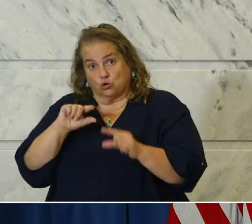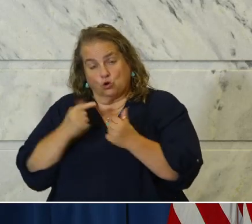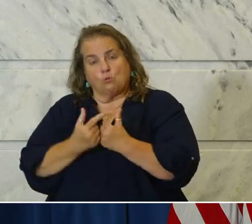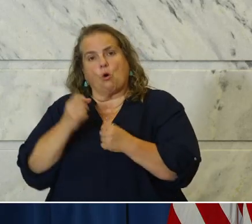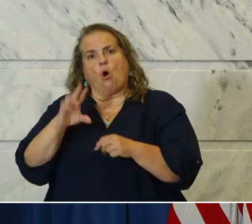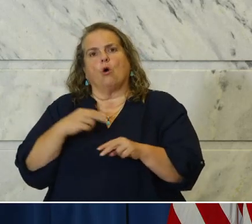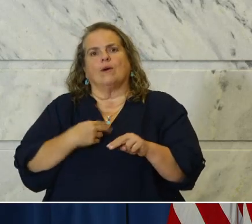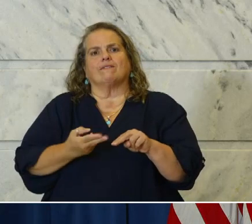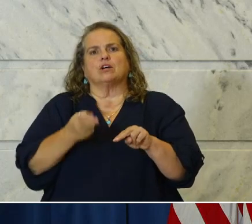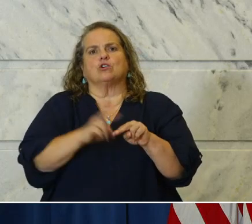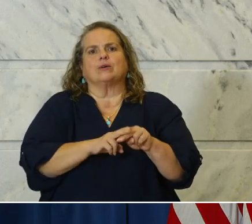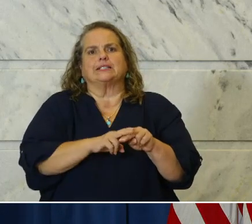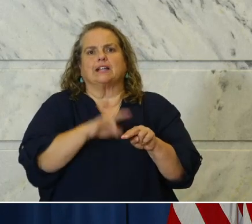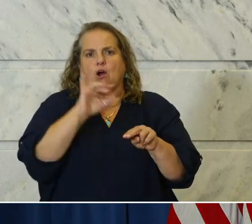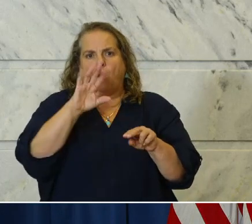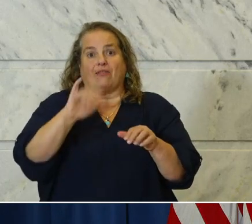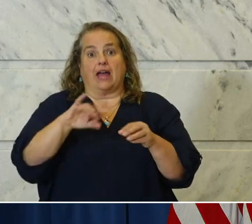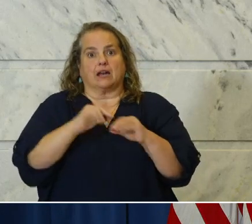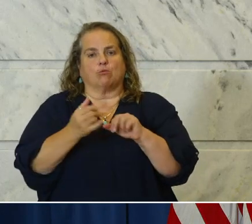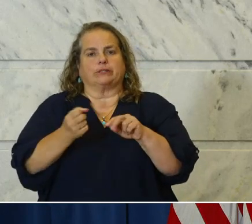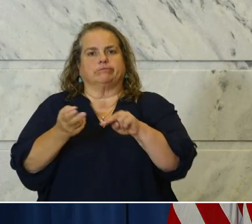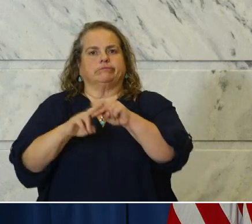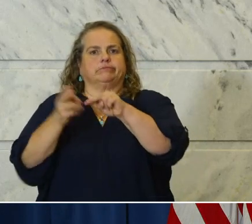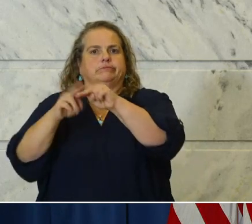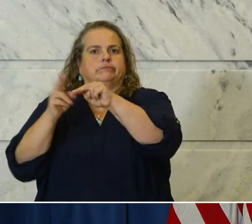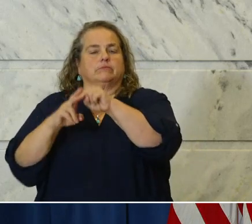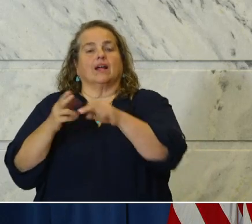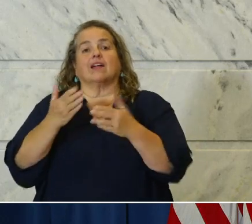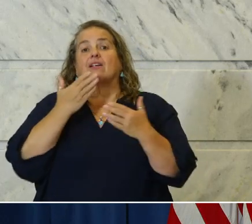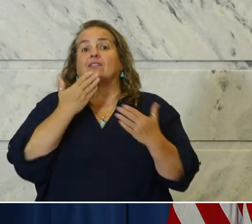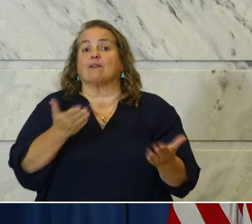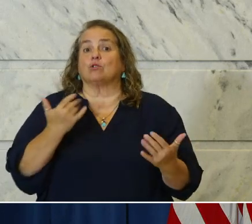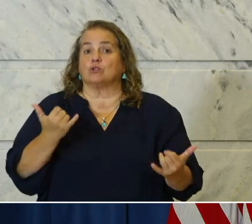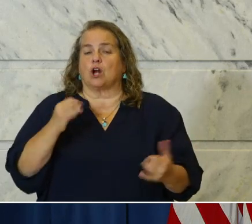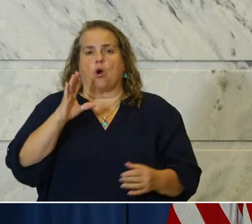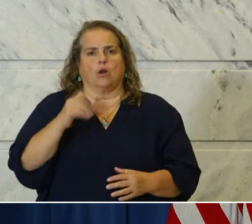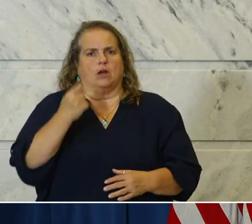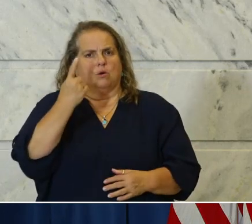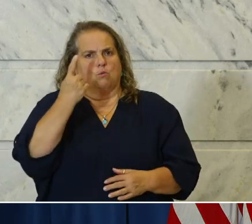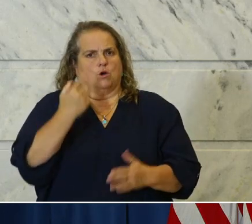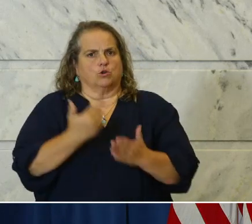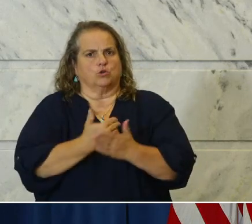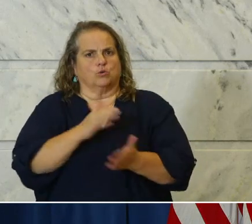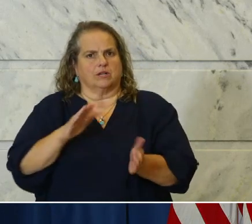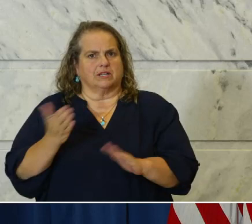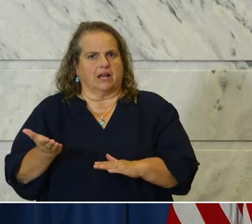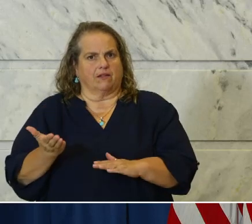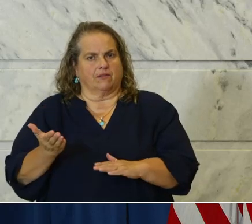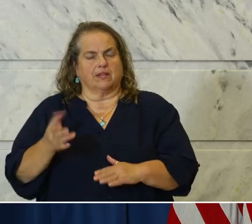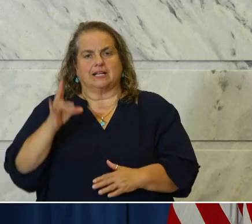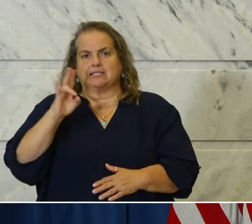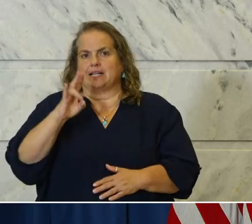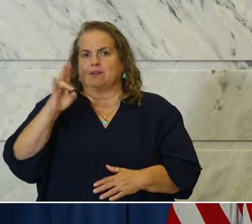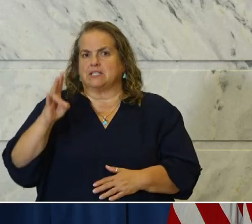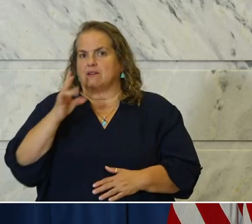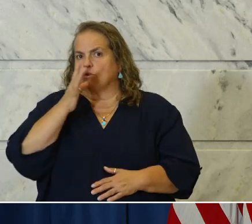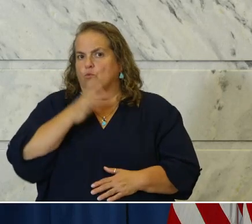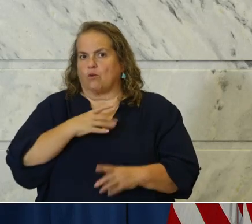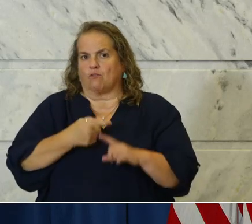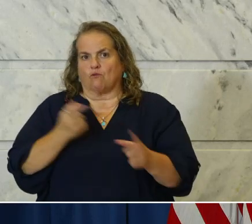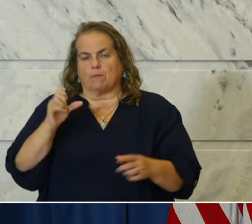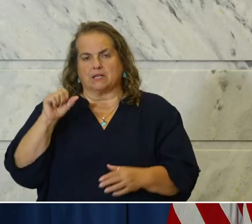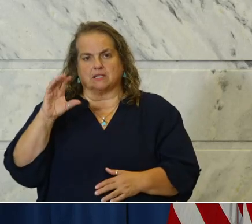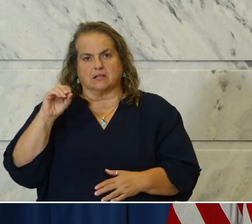increasing. Thankfully today we only have one new death to announce. That is a 77-year-old woman from